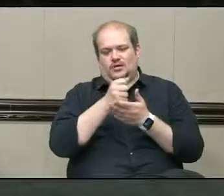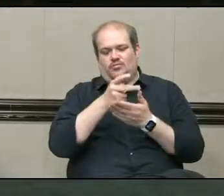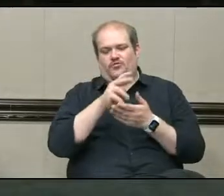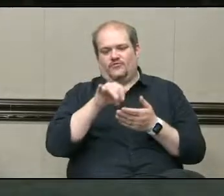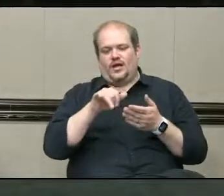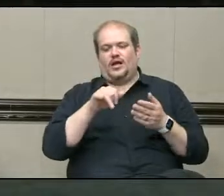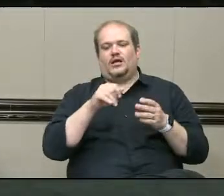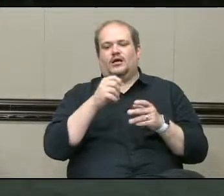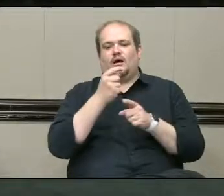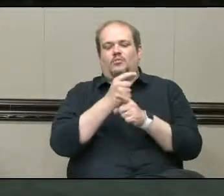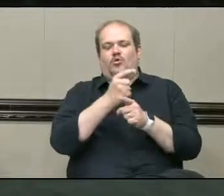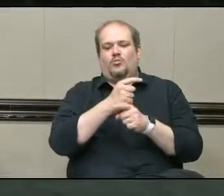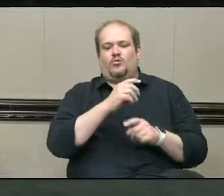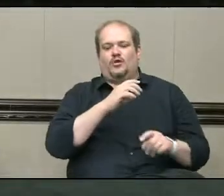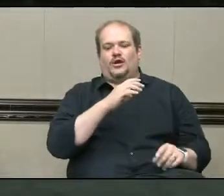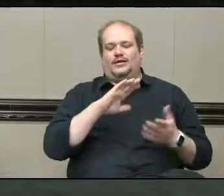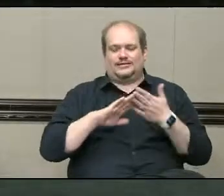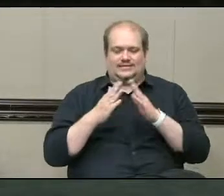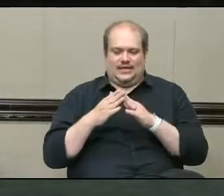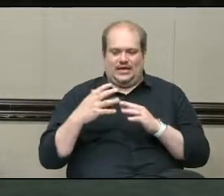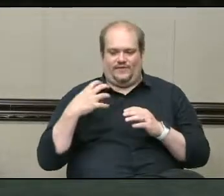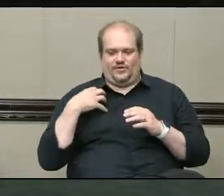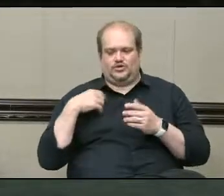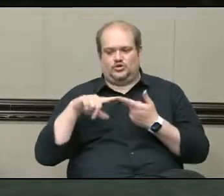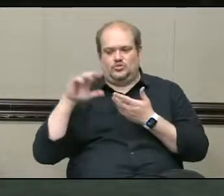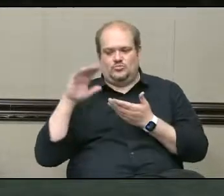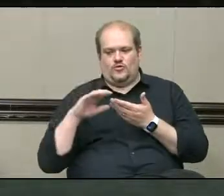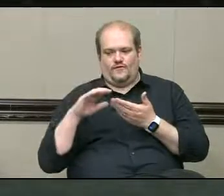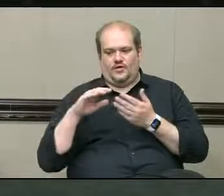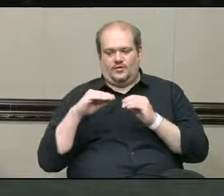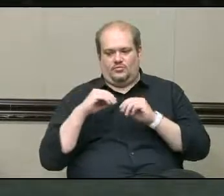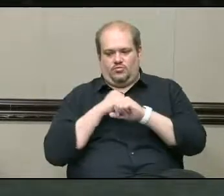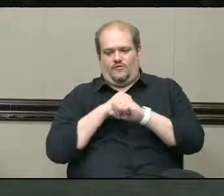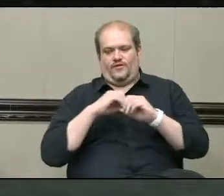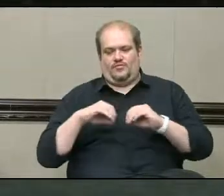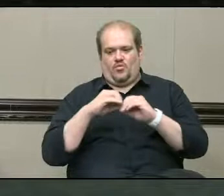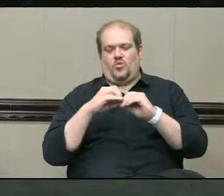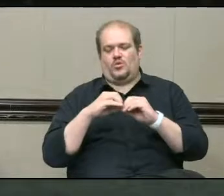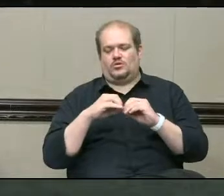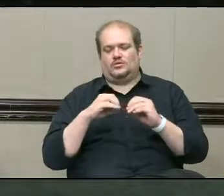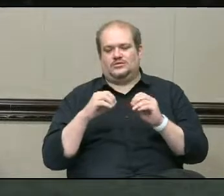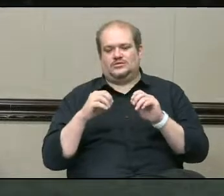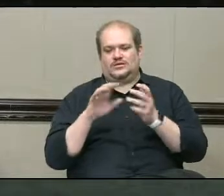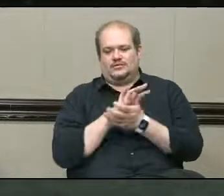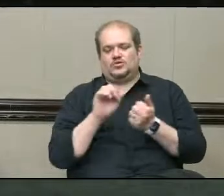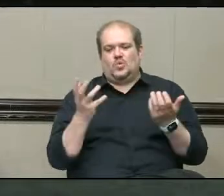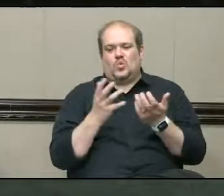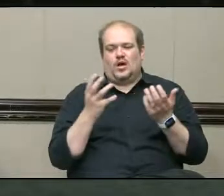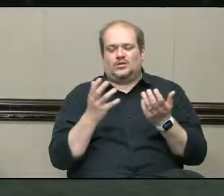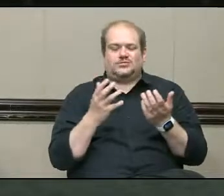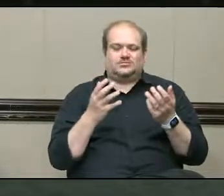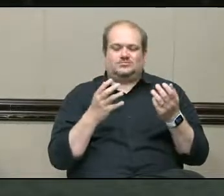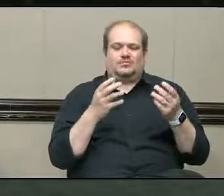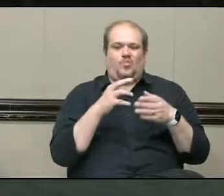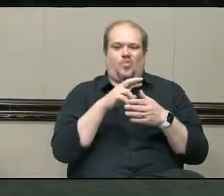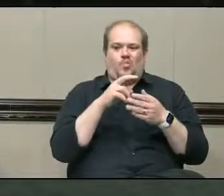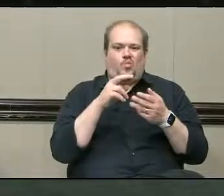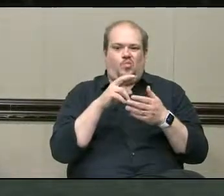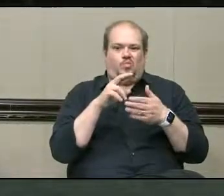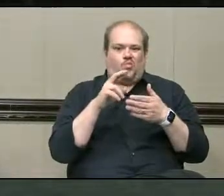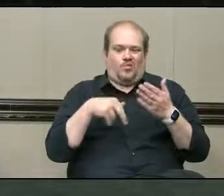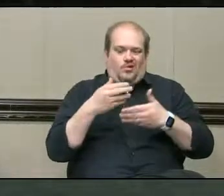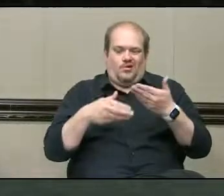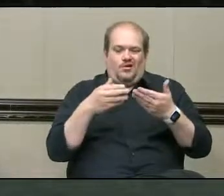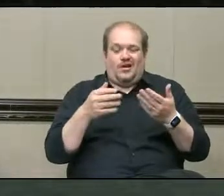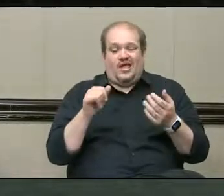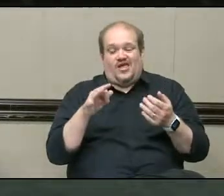appropriate city official to prevent further damage. What are the channels of recourse for property owners affected by damage? Will the